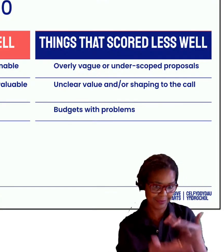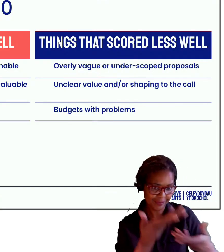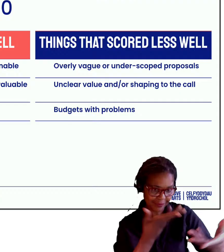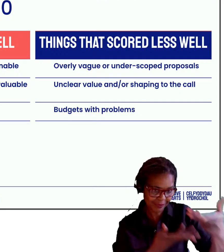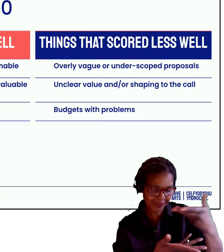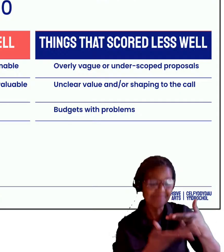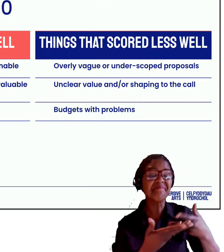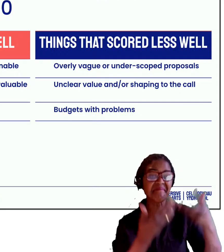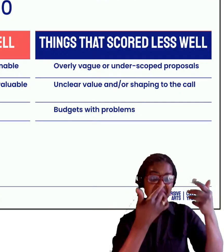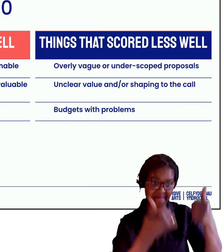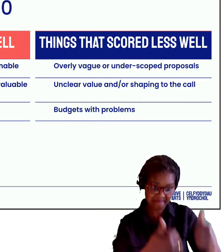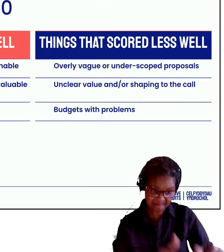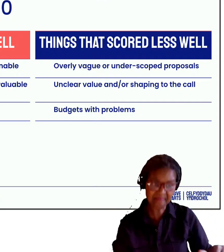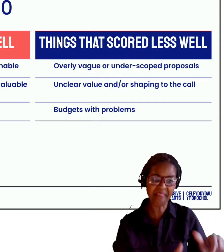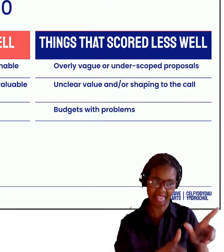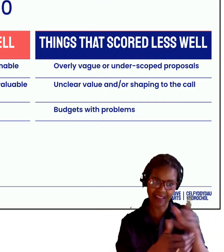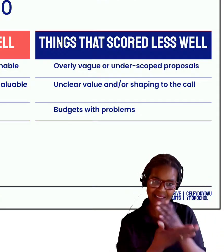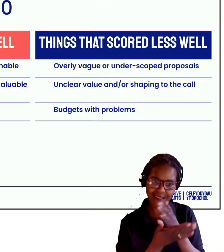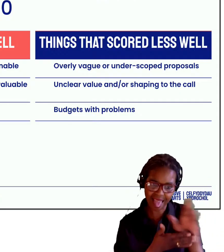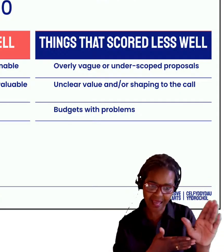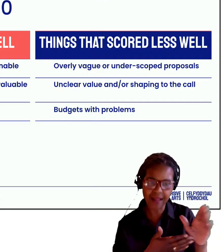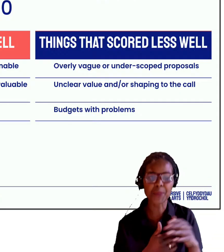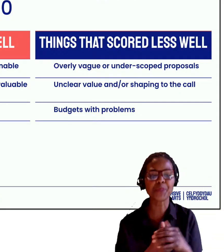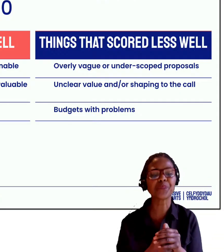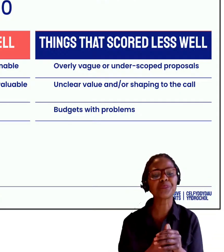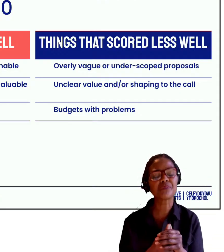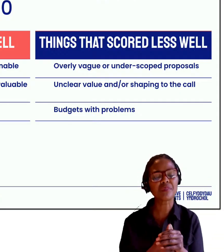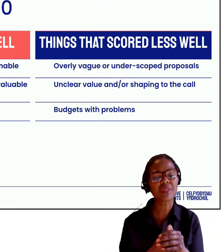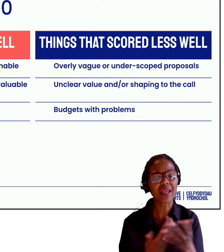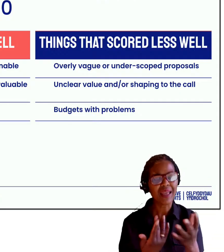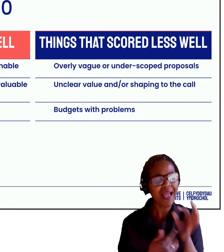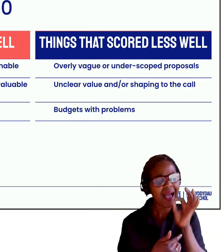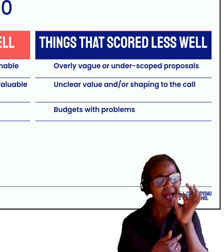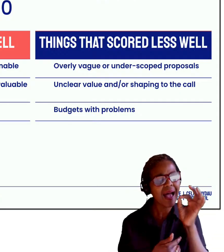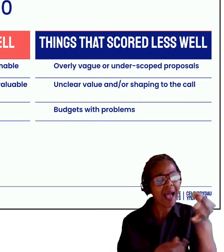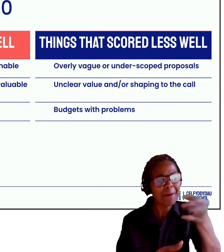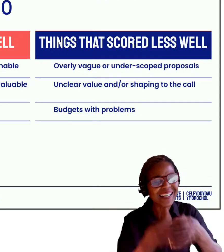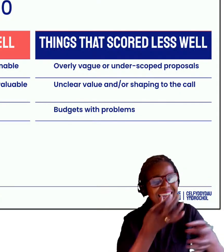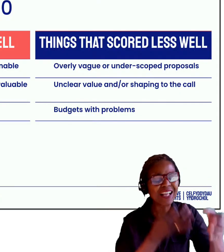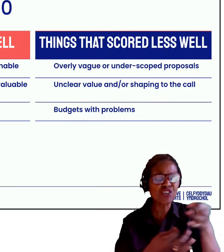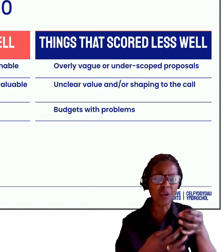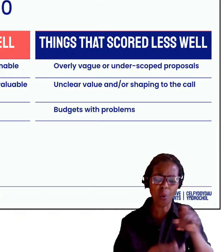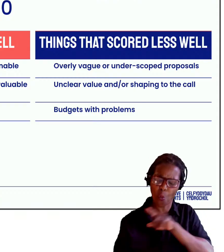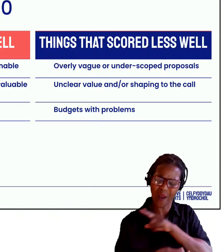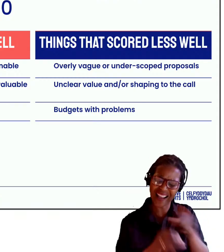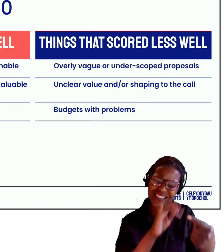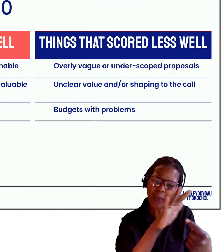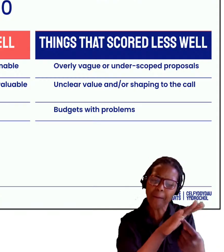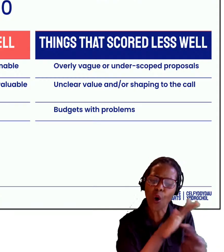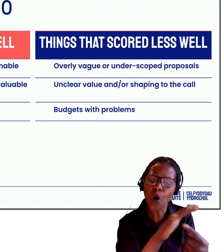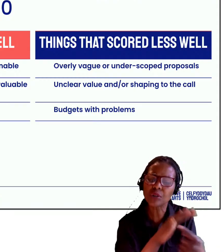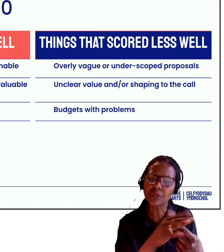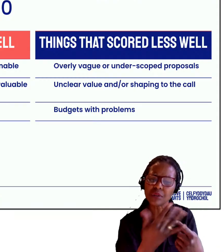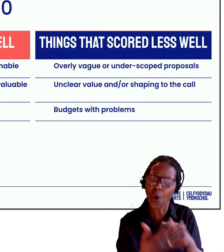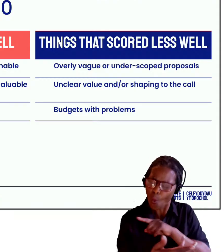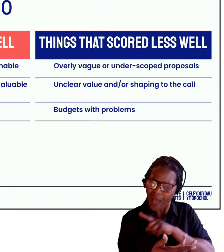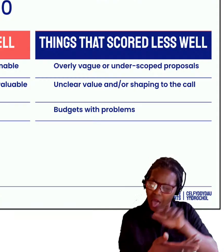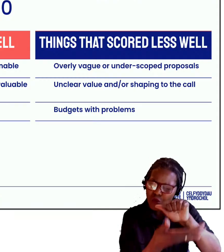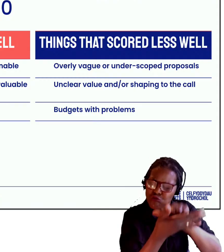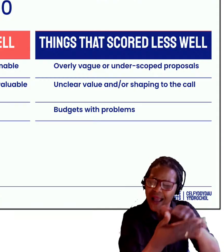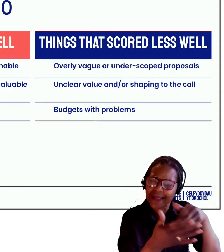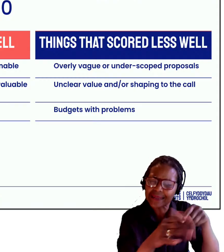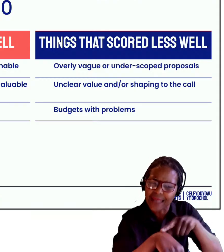artist's creative practice. Applications that gave a window into why this mattered to them and why now that was the right time for them to do the thing